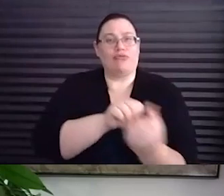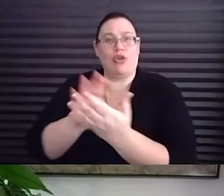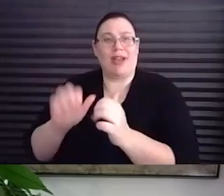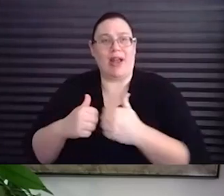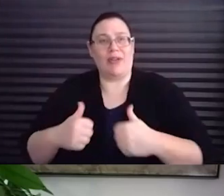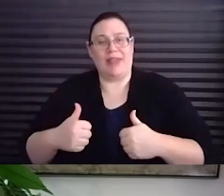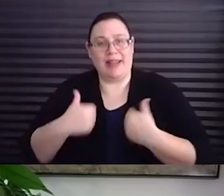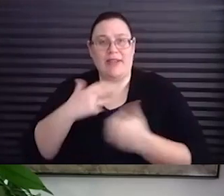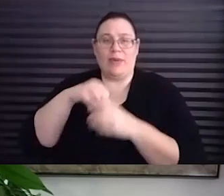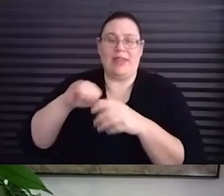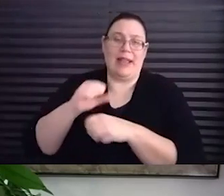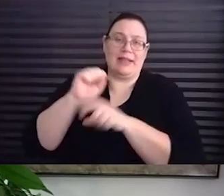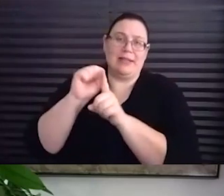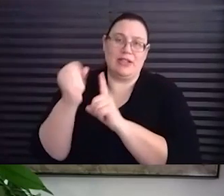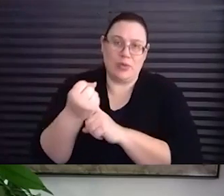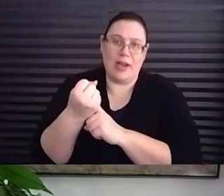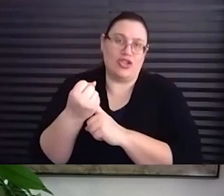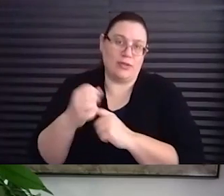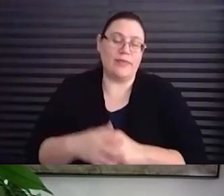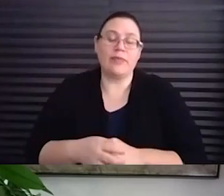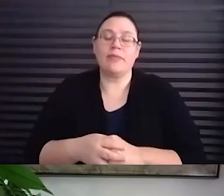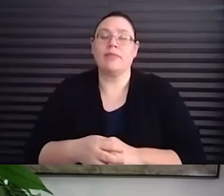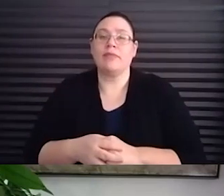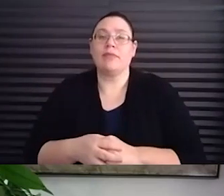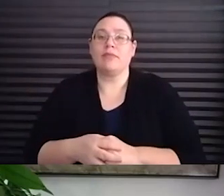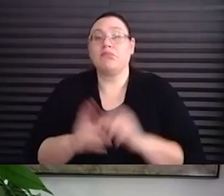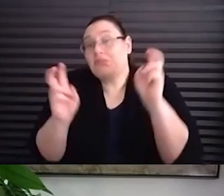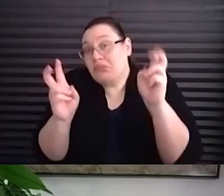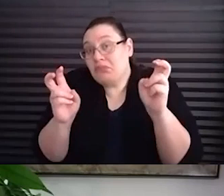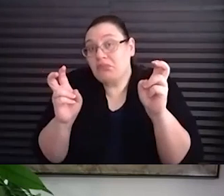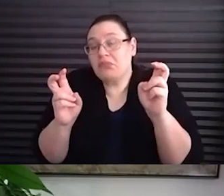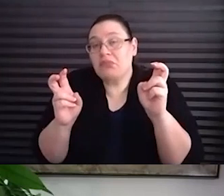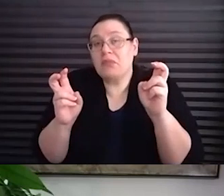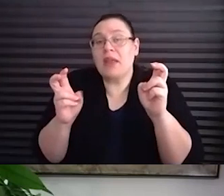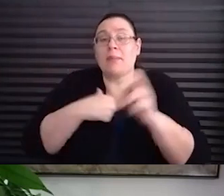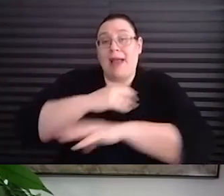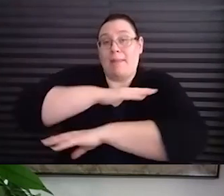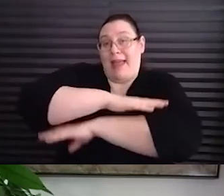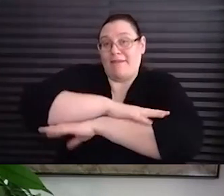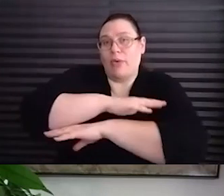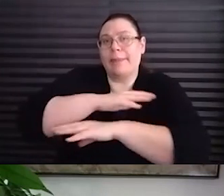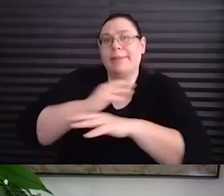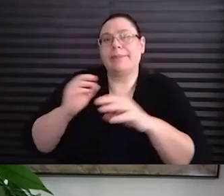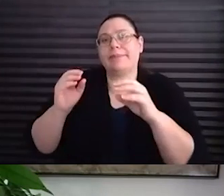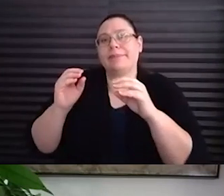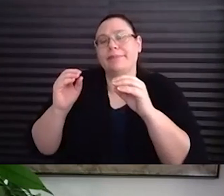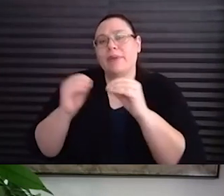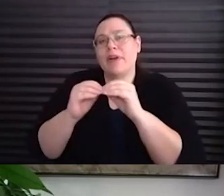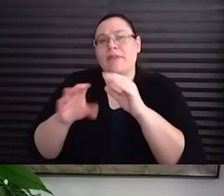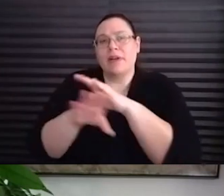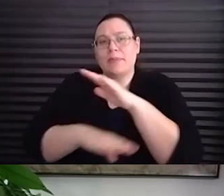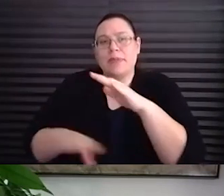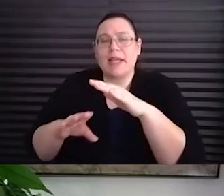this situation in this time. So in a way, I put my platform more as a base for discussion in